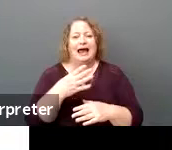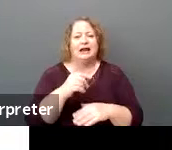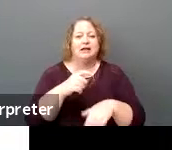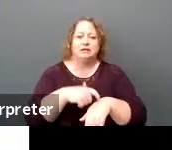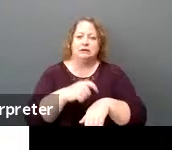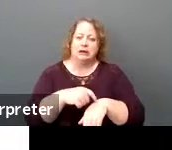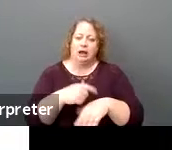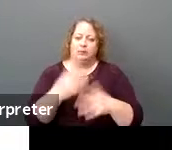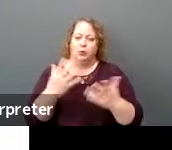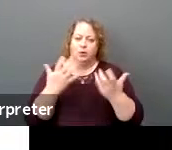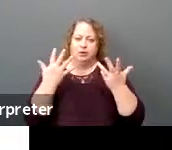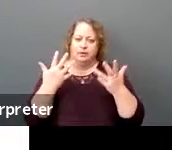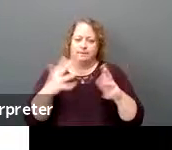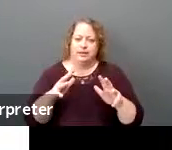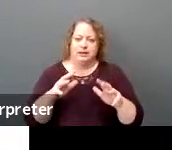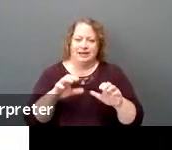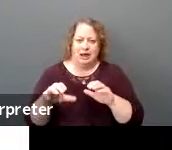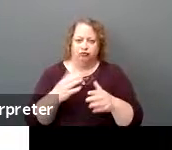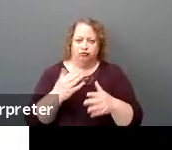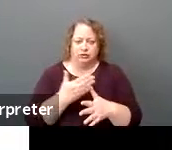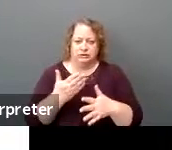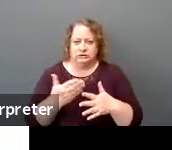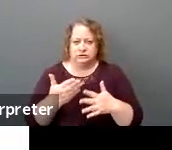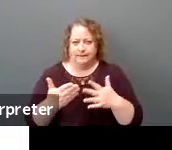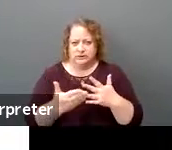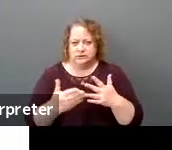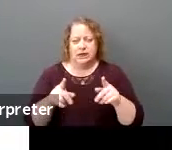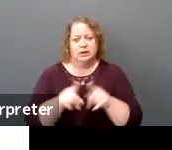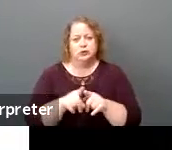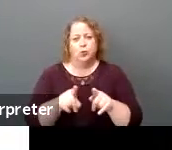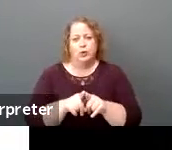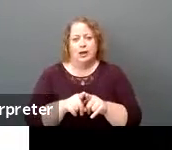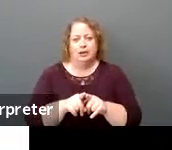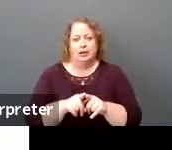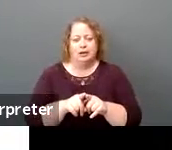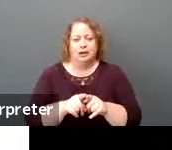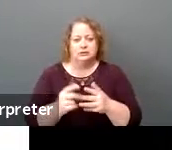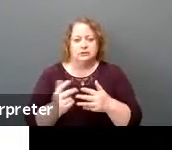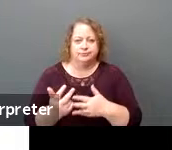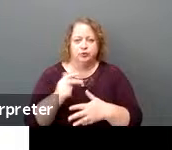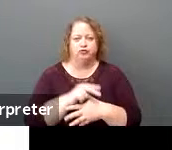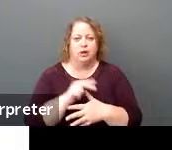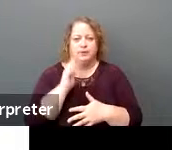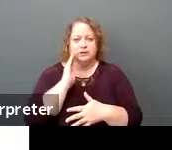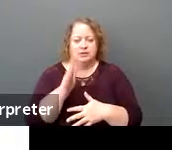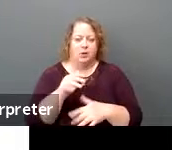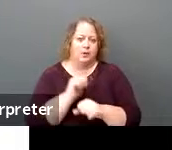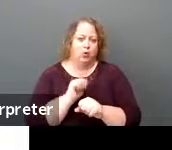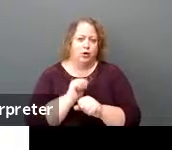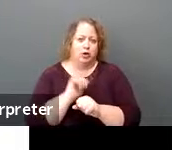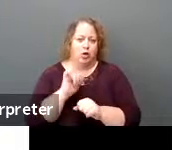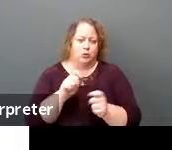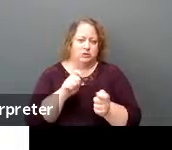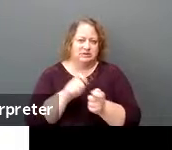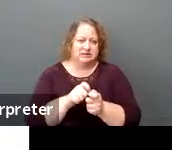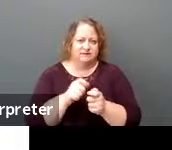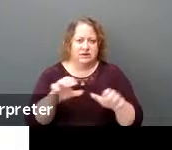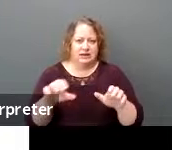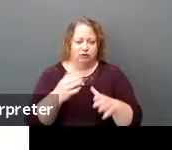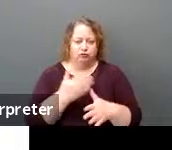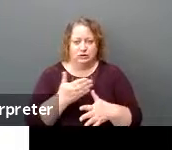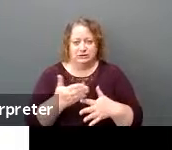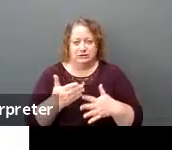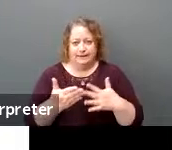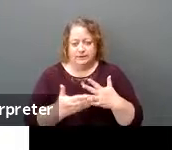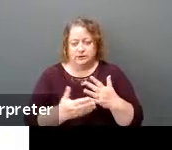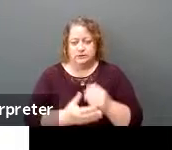we would like to complete those action steps in, as well as the champions that will be working on those specific action steps,